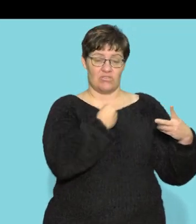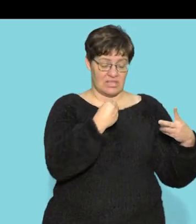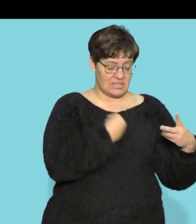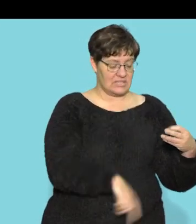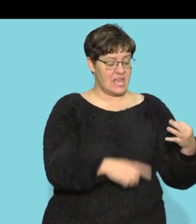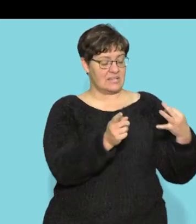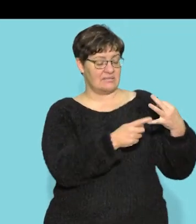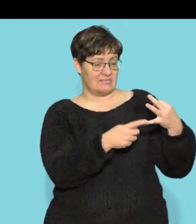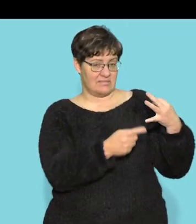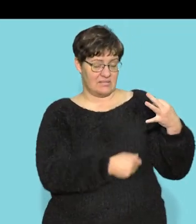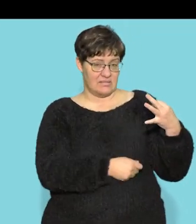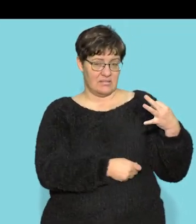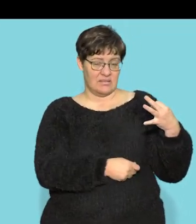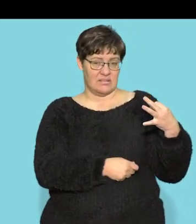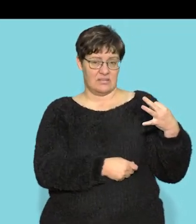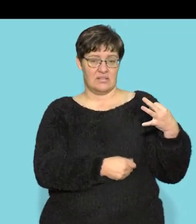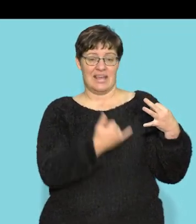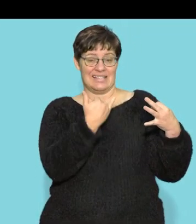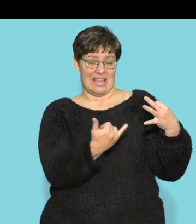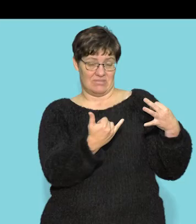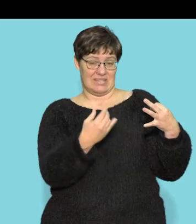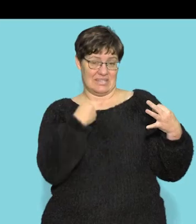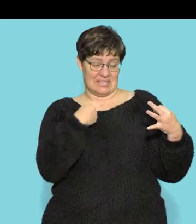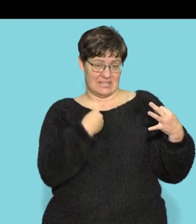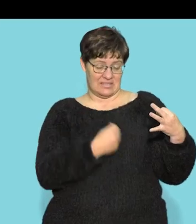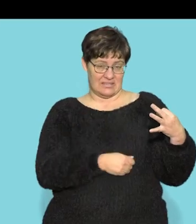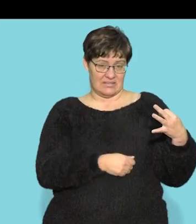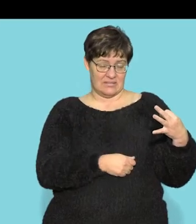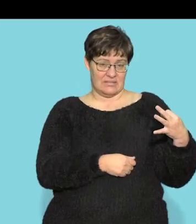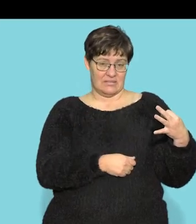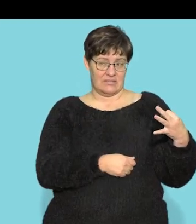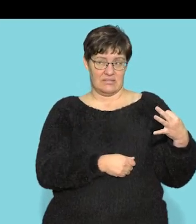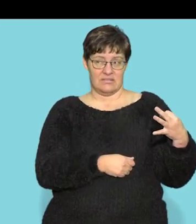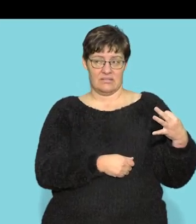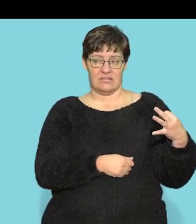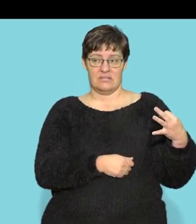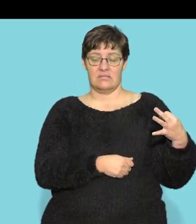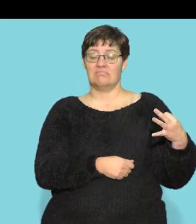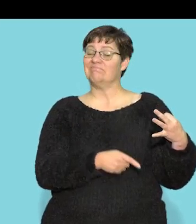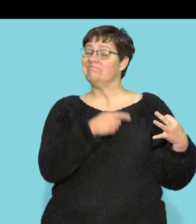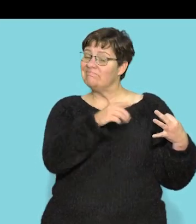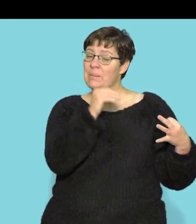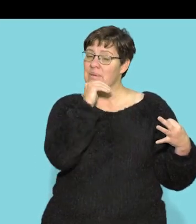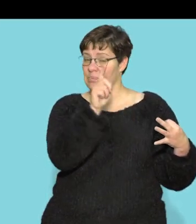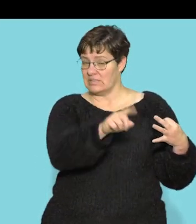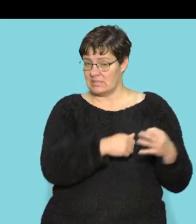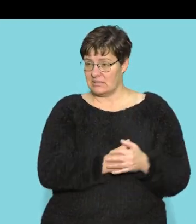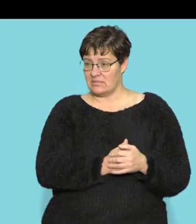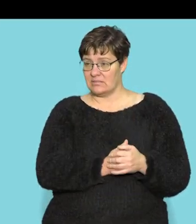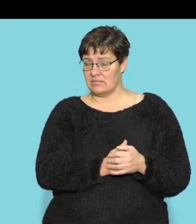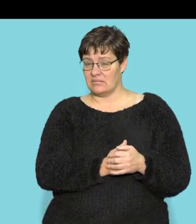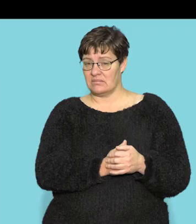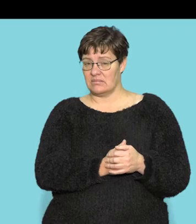financial asset, and then obviously you have your current assets. Okay, so this means therefore